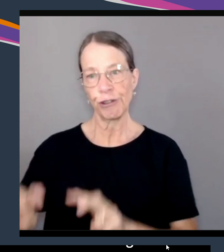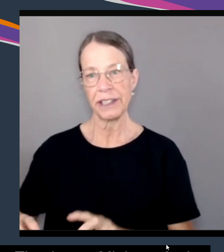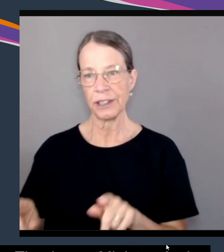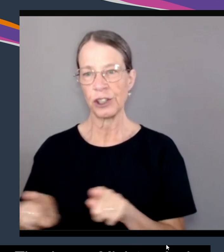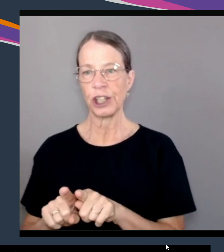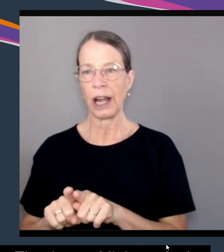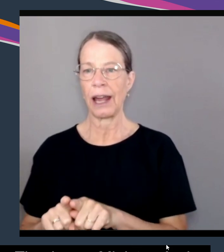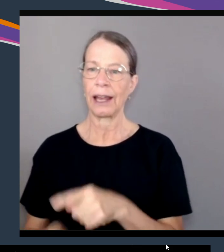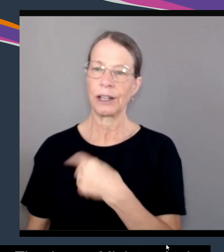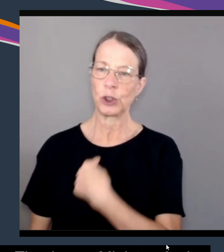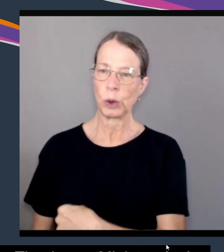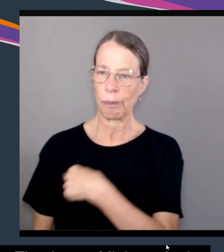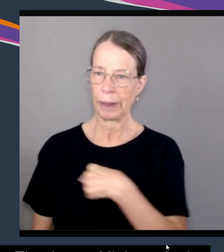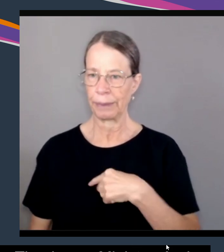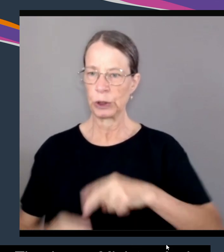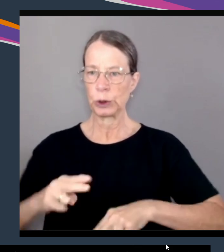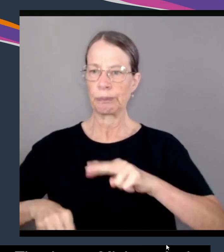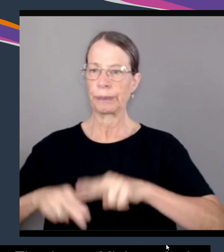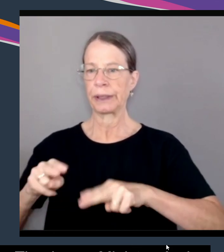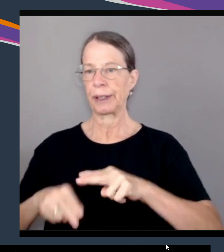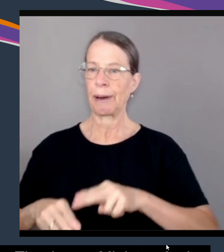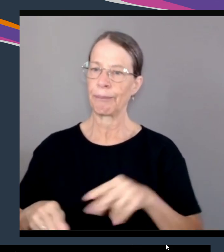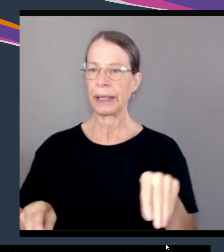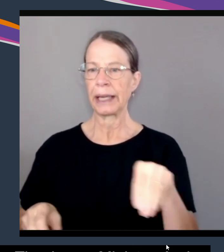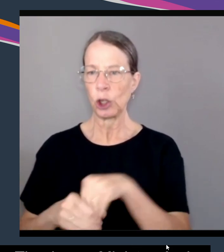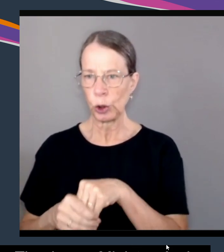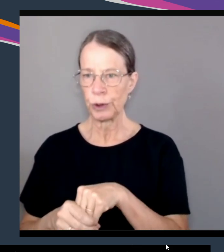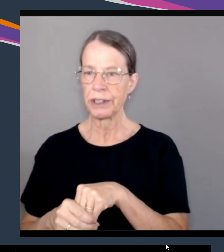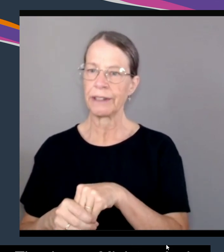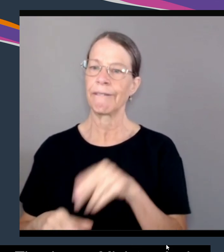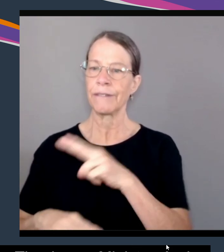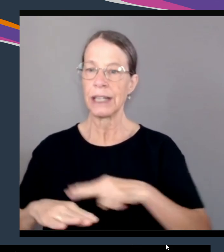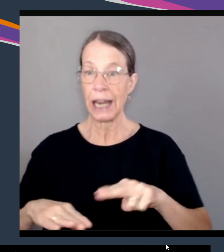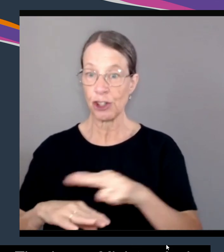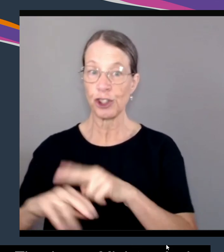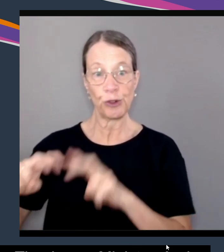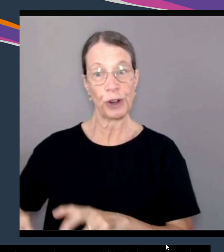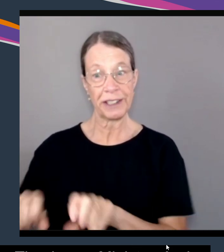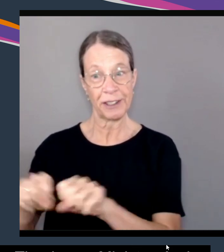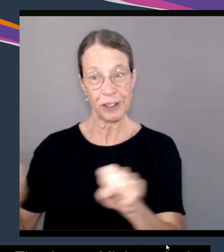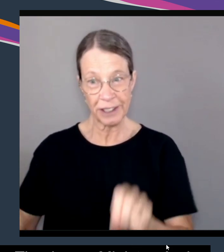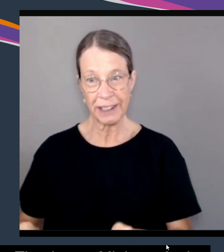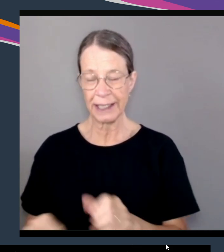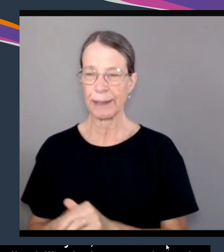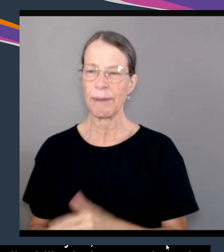building an inclusive national research system. Big thanks to the Australian